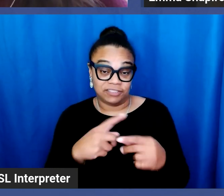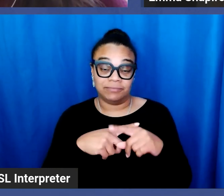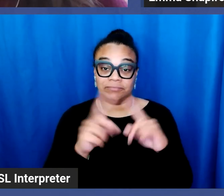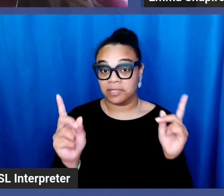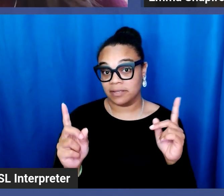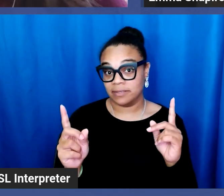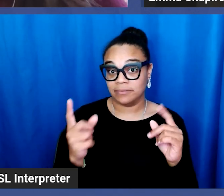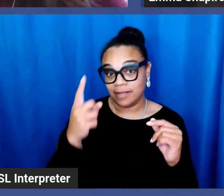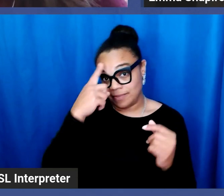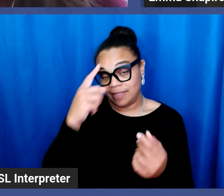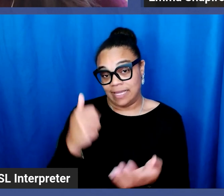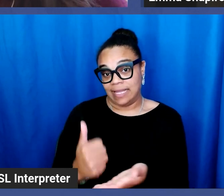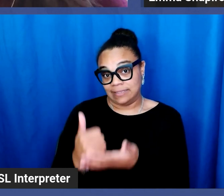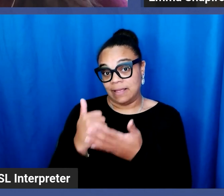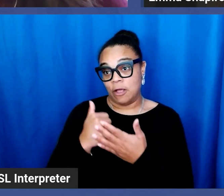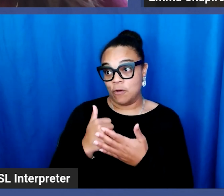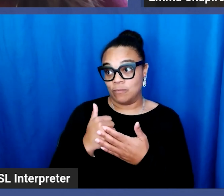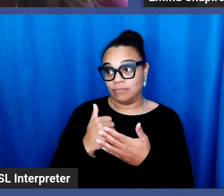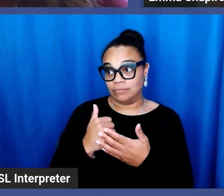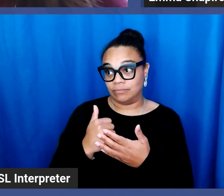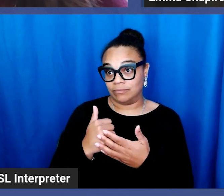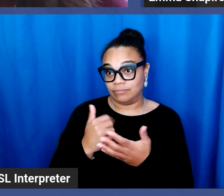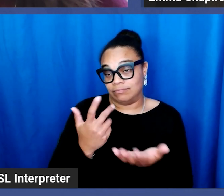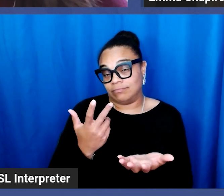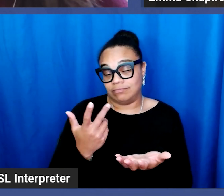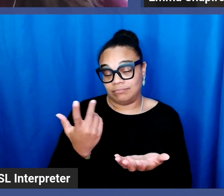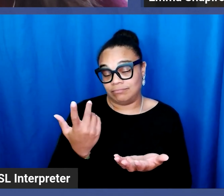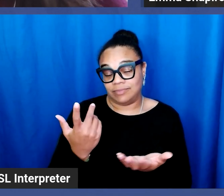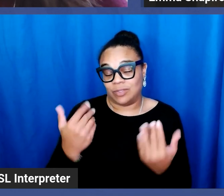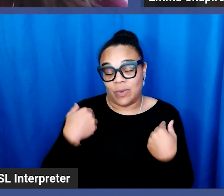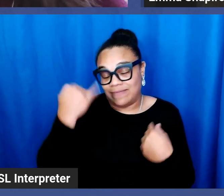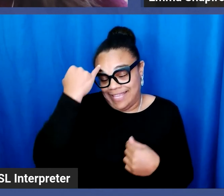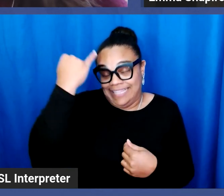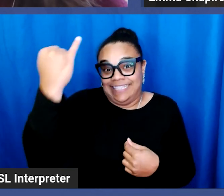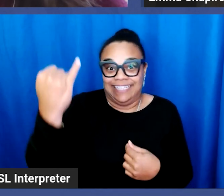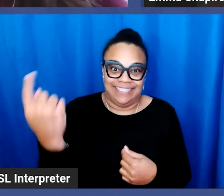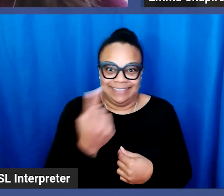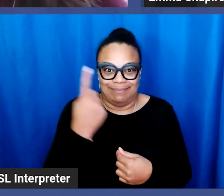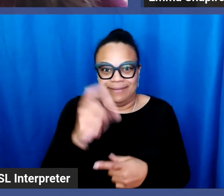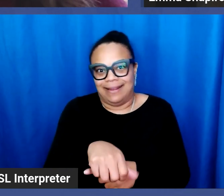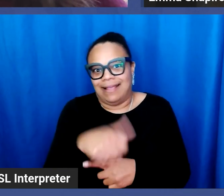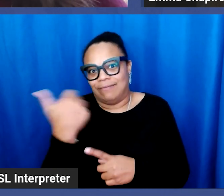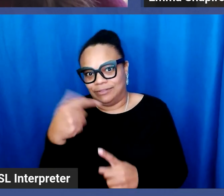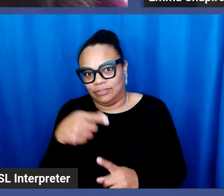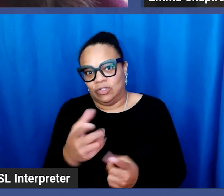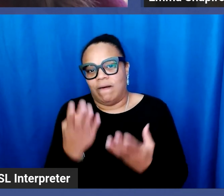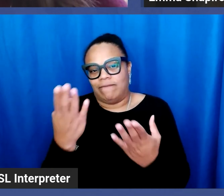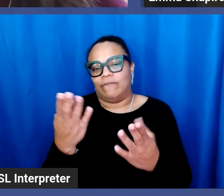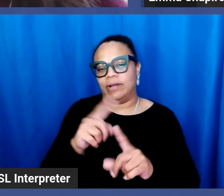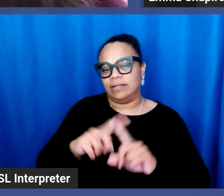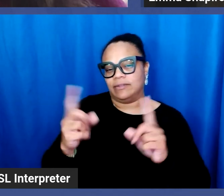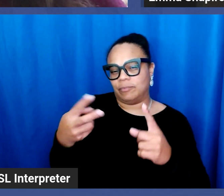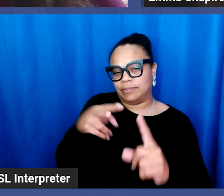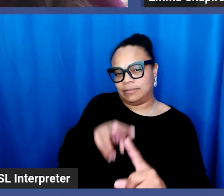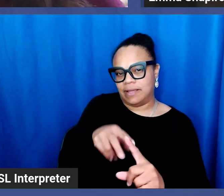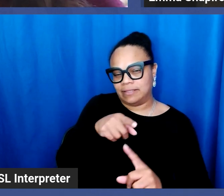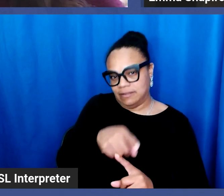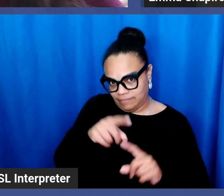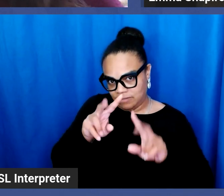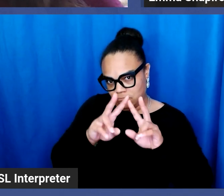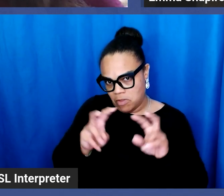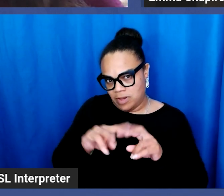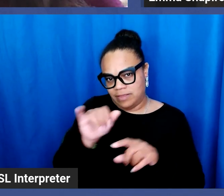it is helpful, at least the idea that there's somebody else kind of, with a different perspective looking at the